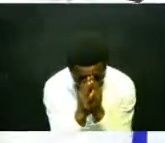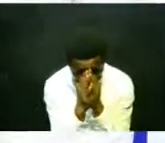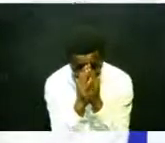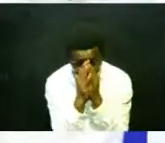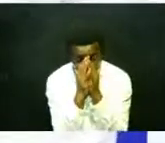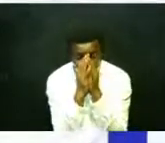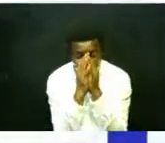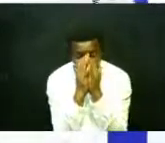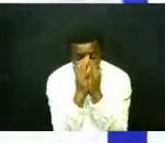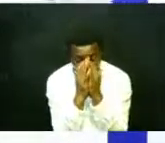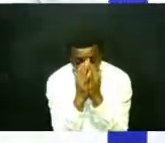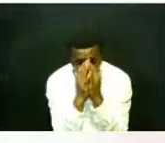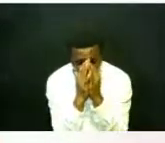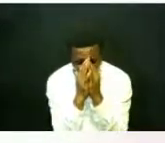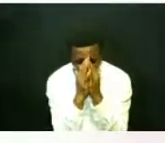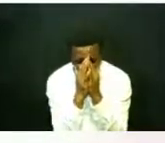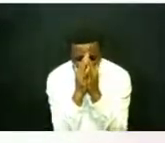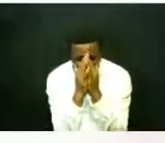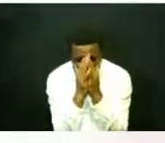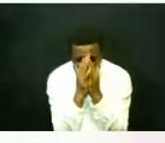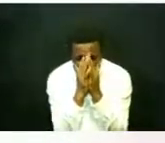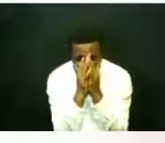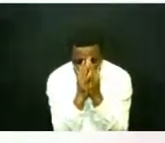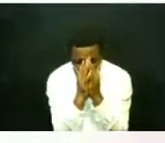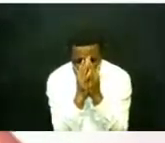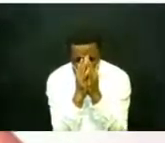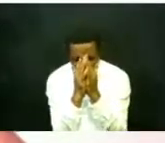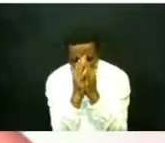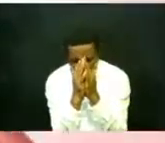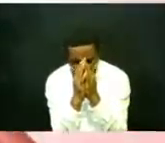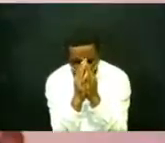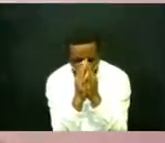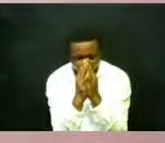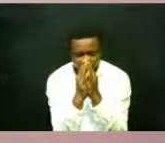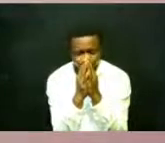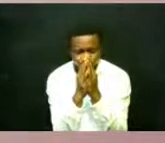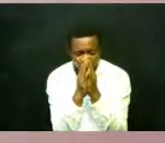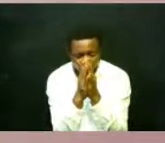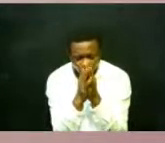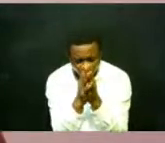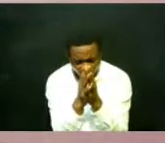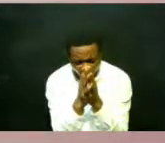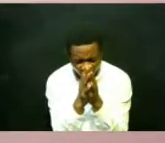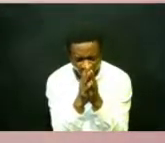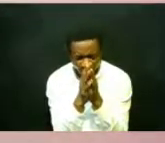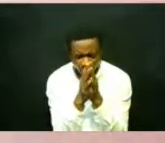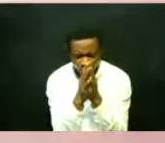Most High come upon you. Come upon you.